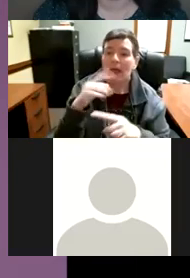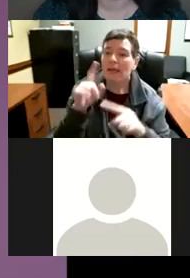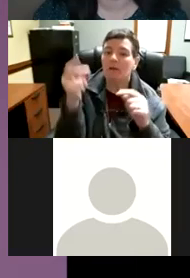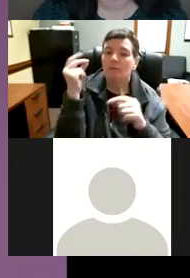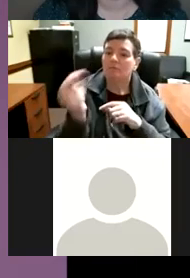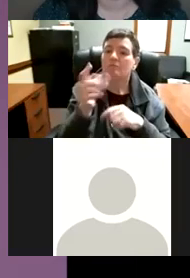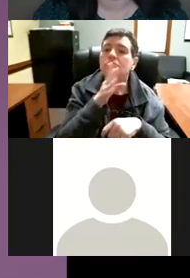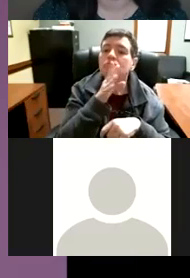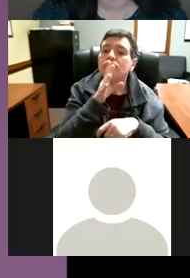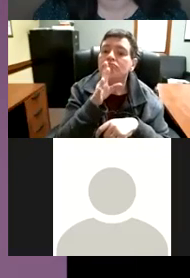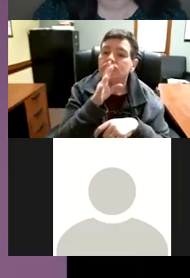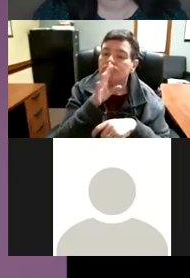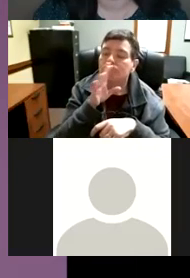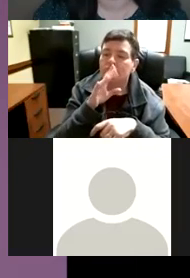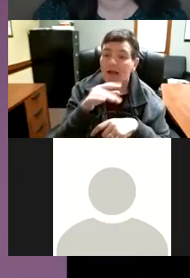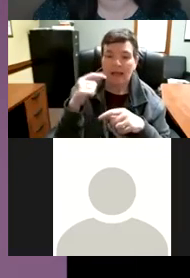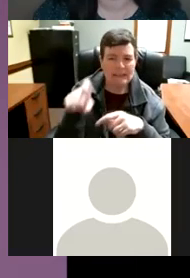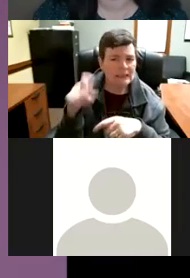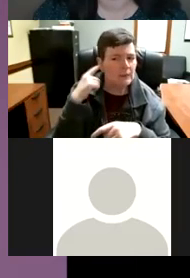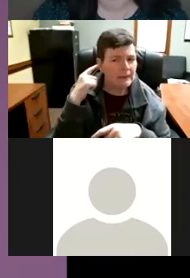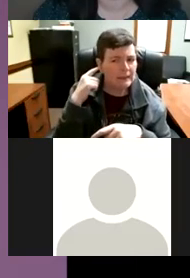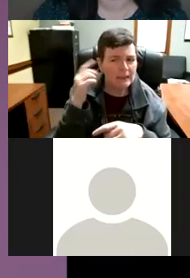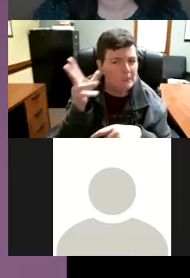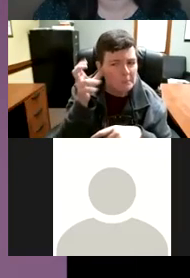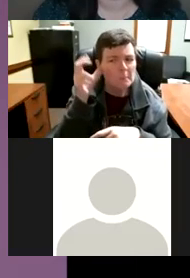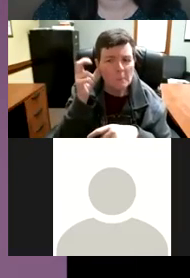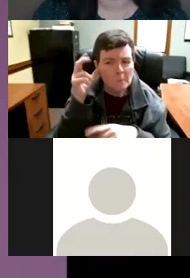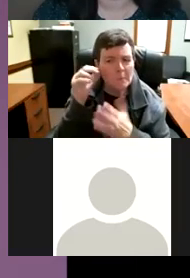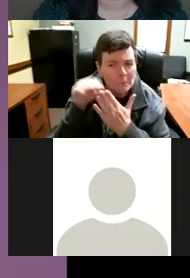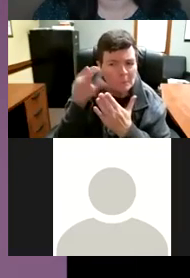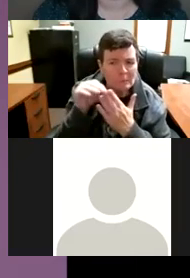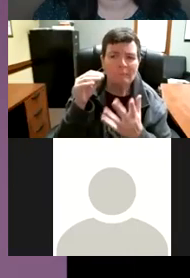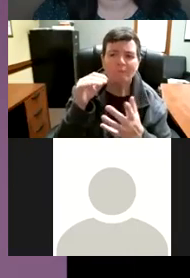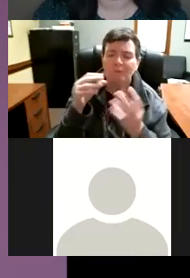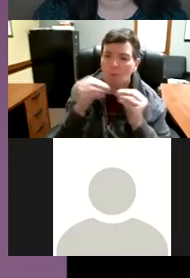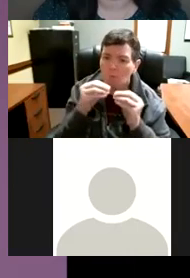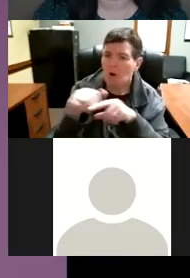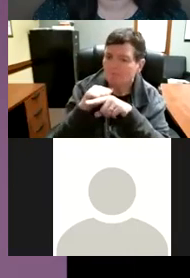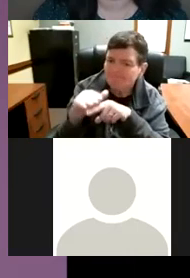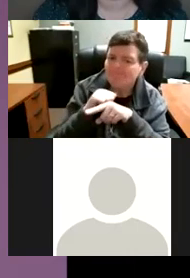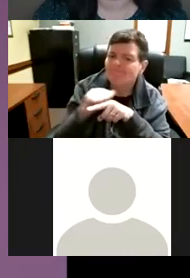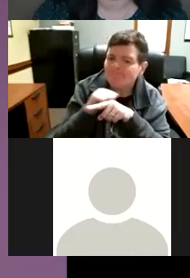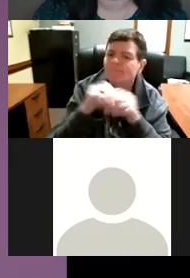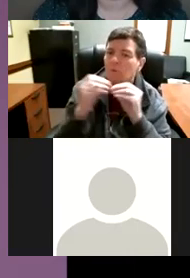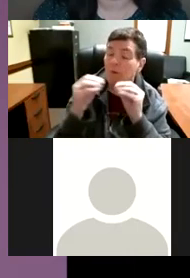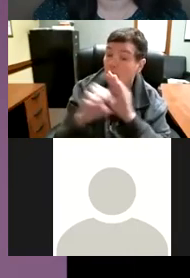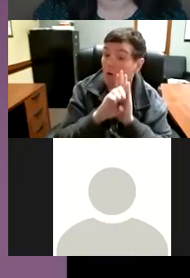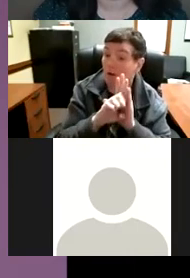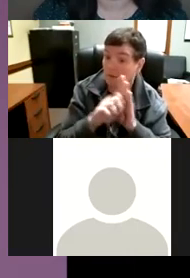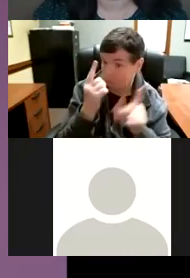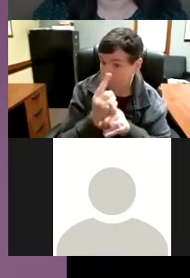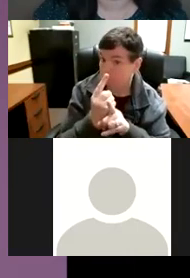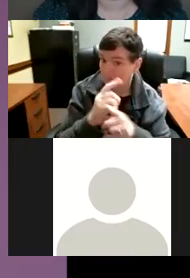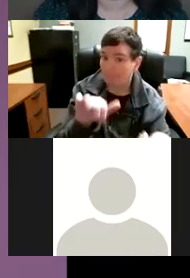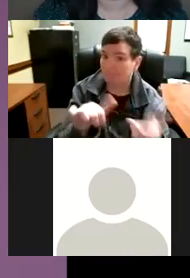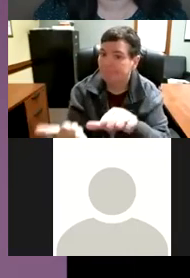I have to hear a lot of people speaking French. I have to get a lot of those examples of